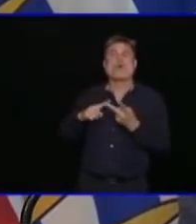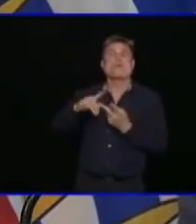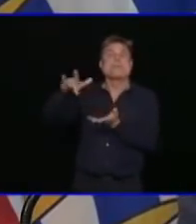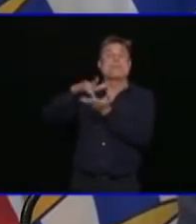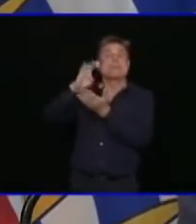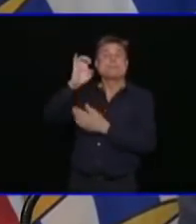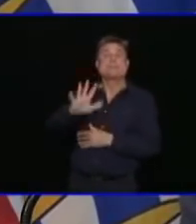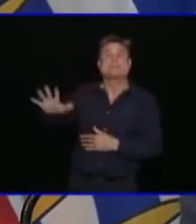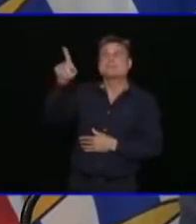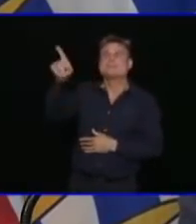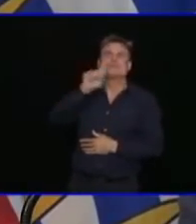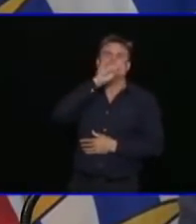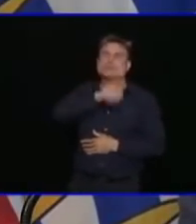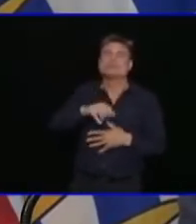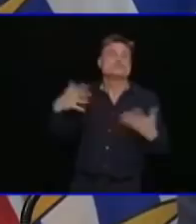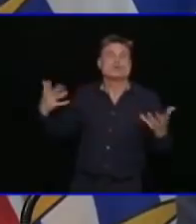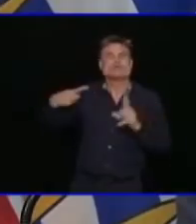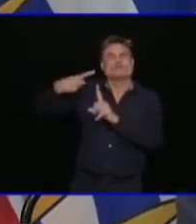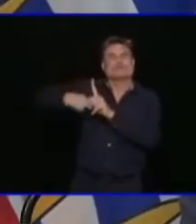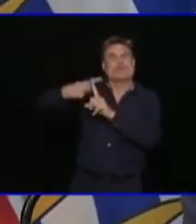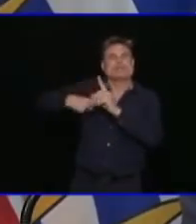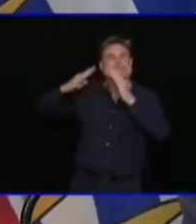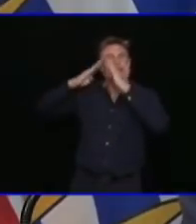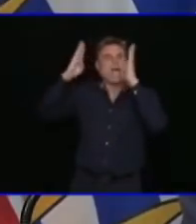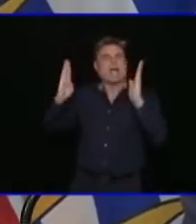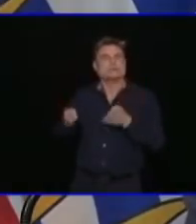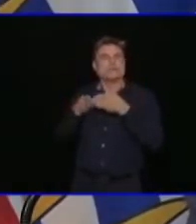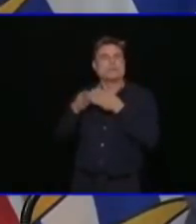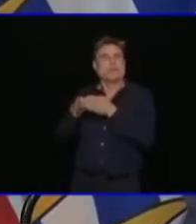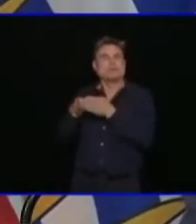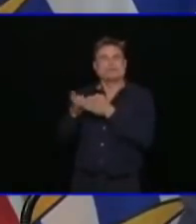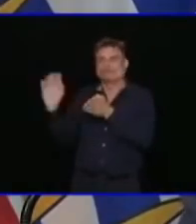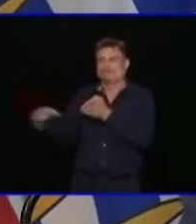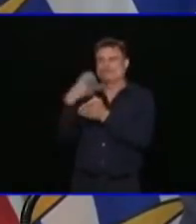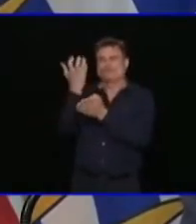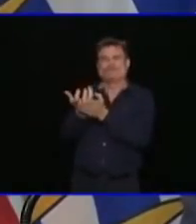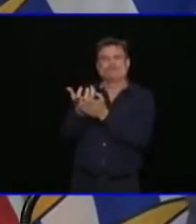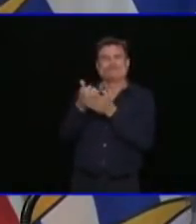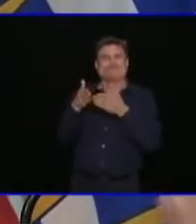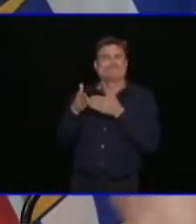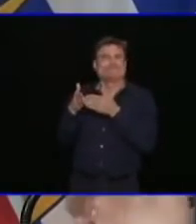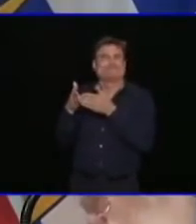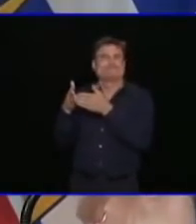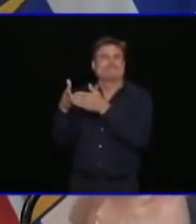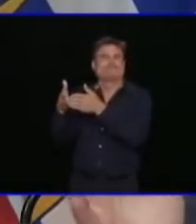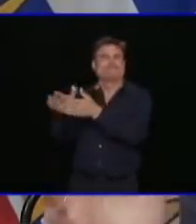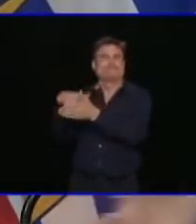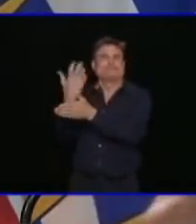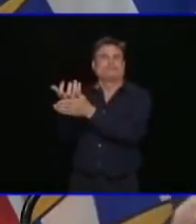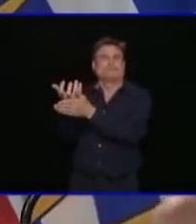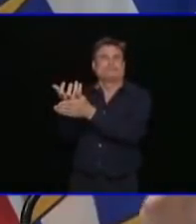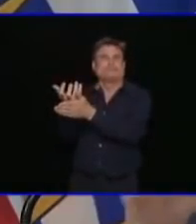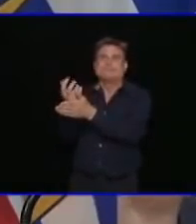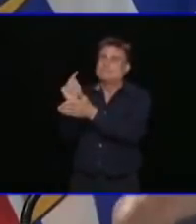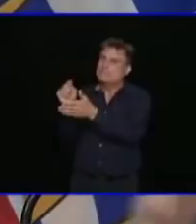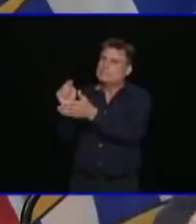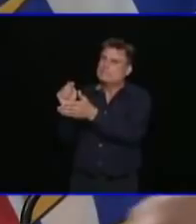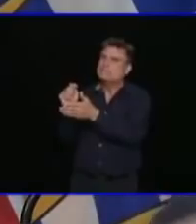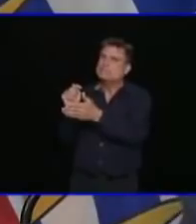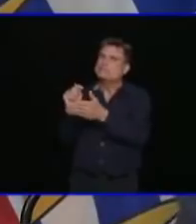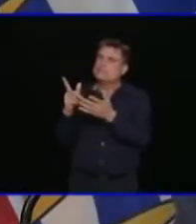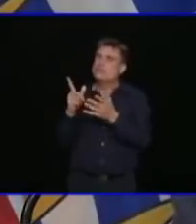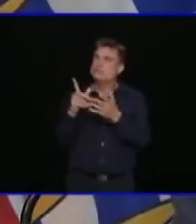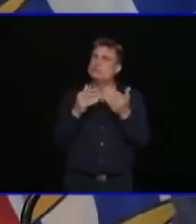the rental agency to ensure that these types of parties aren't happening, or that numbers are smaller, or that we can work together to put